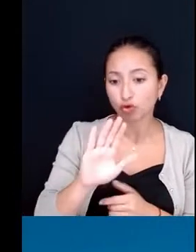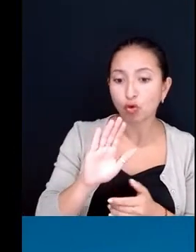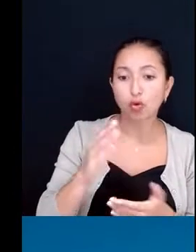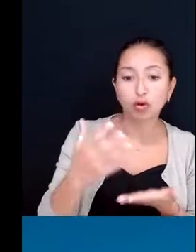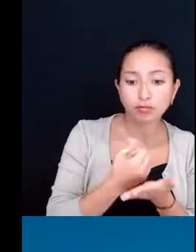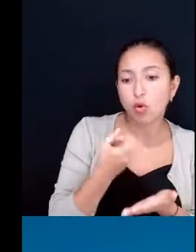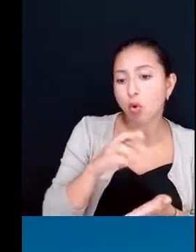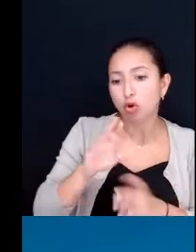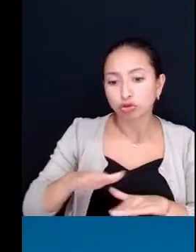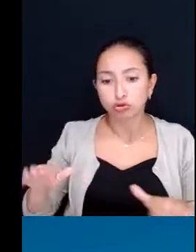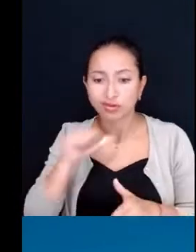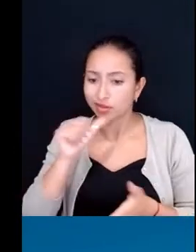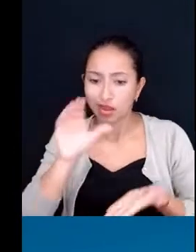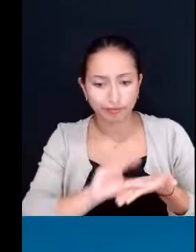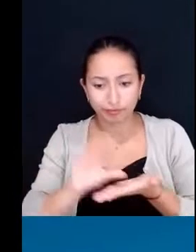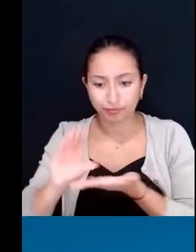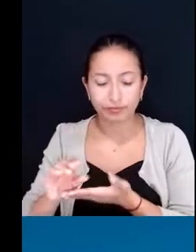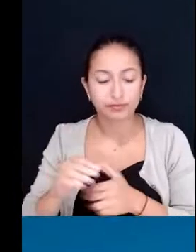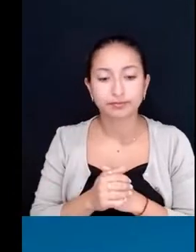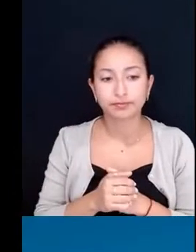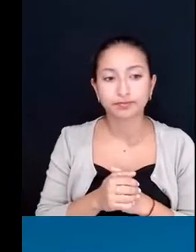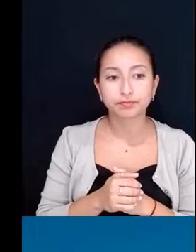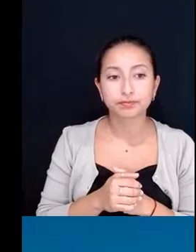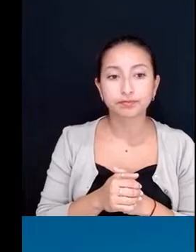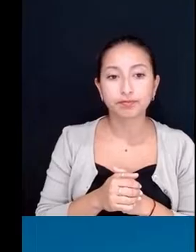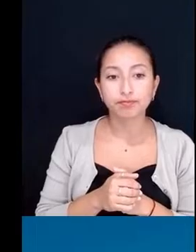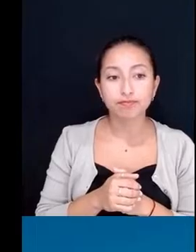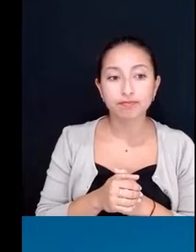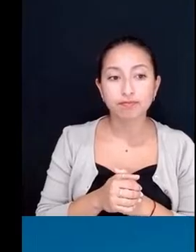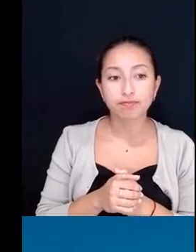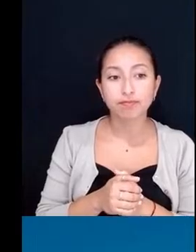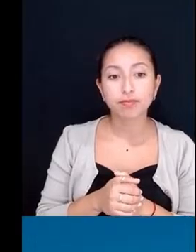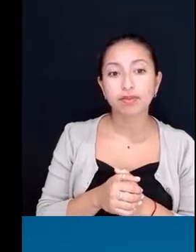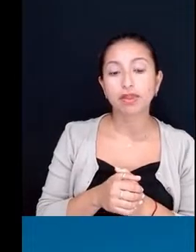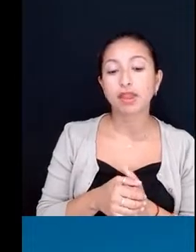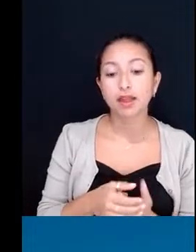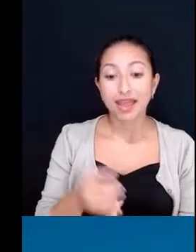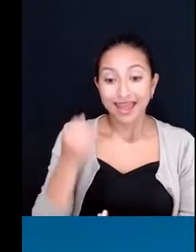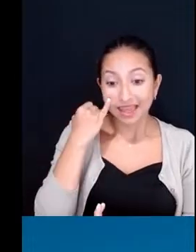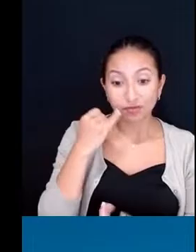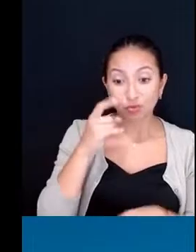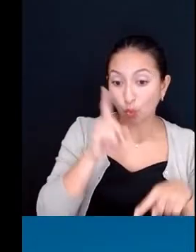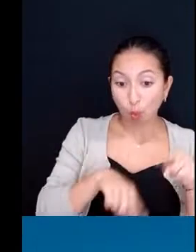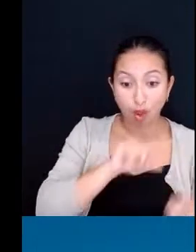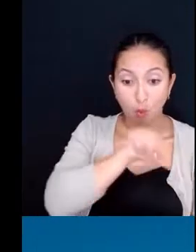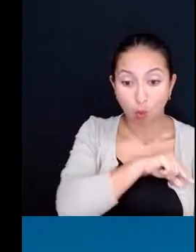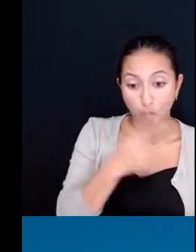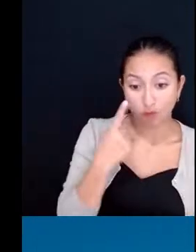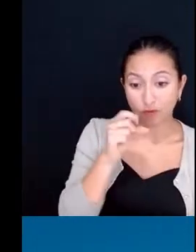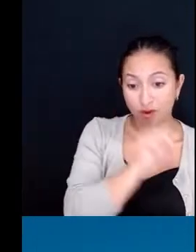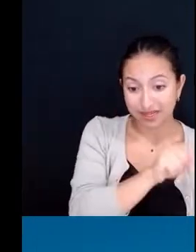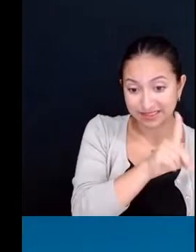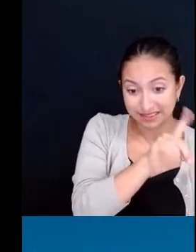For SSI, if you are disabled and do not have enough credits to qualify for SSDI and you have limited income